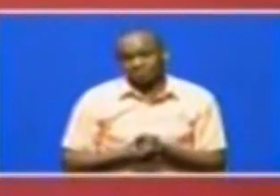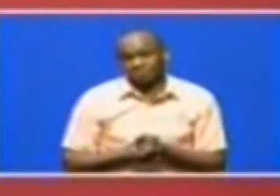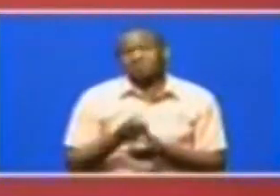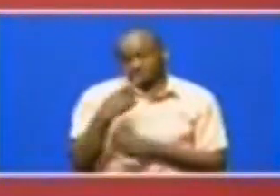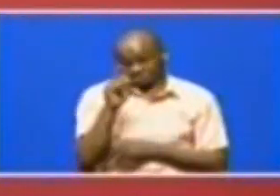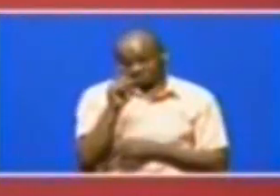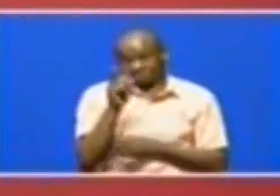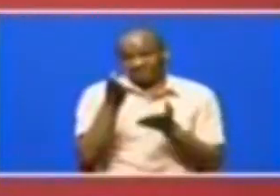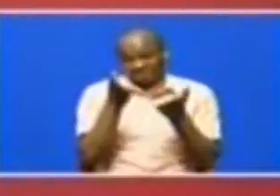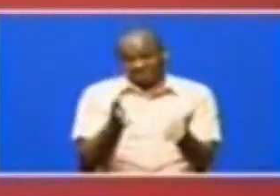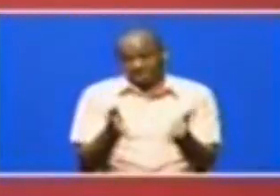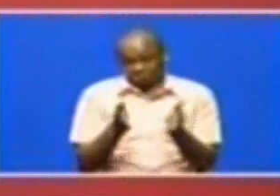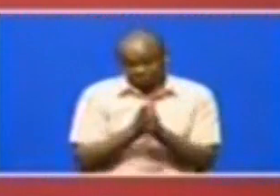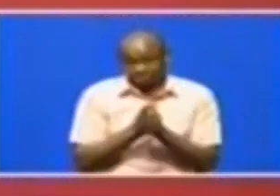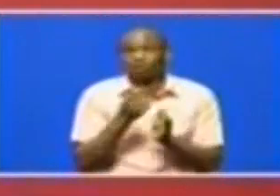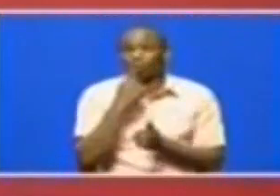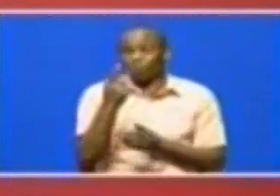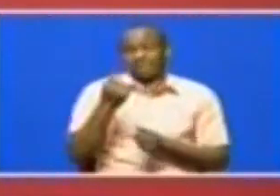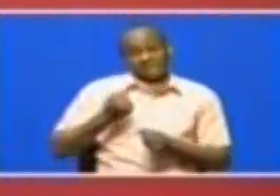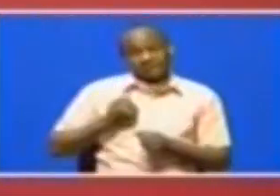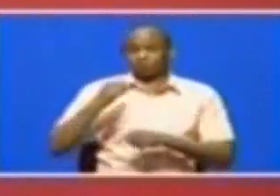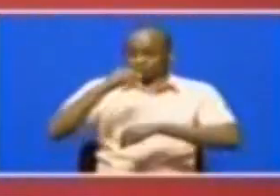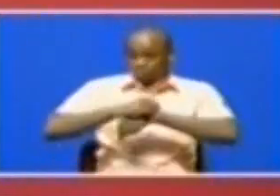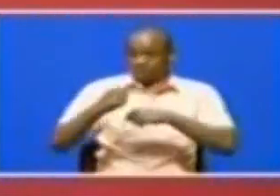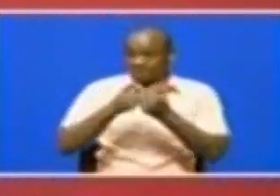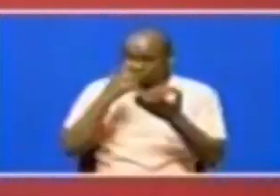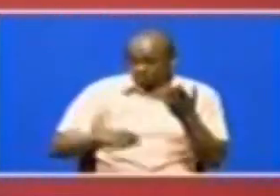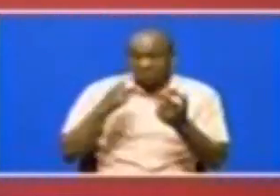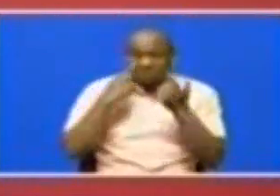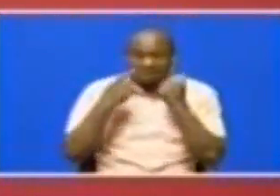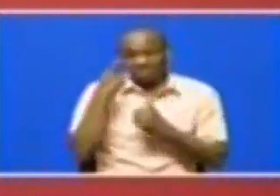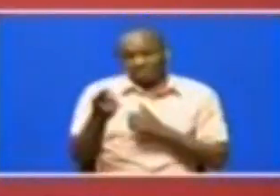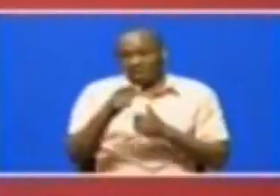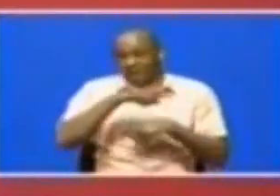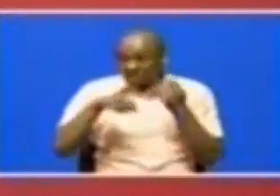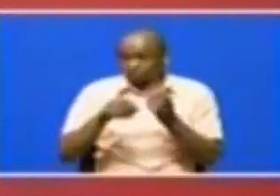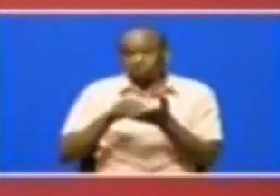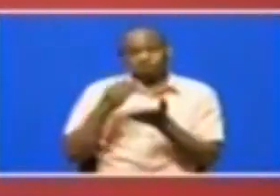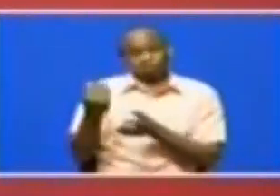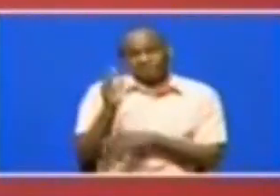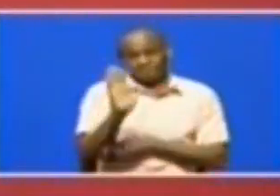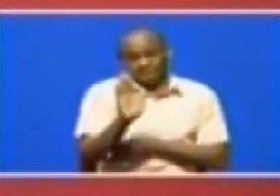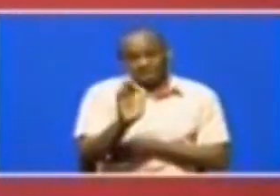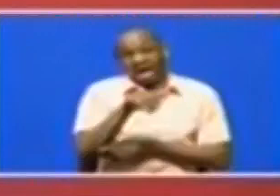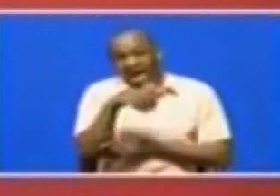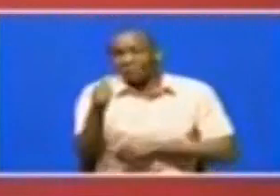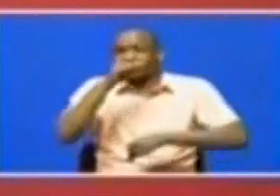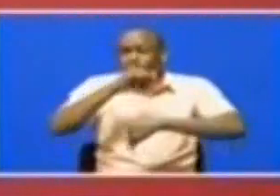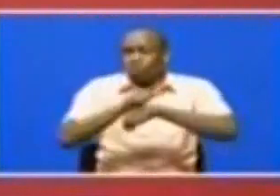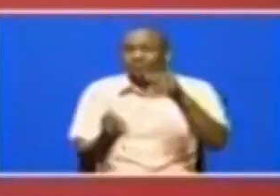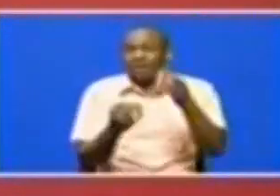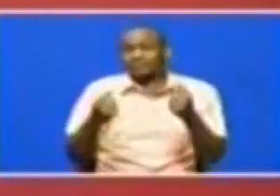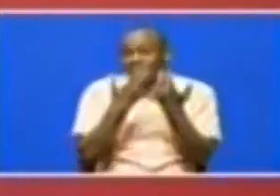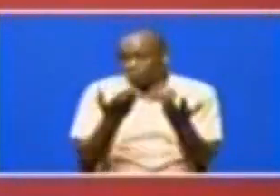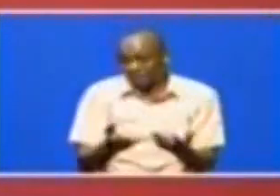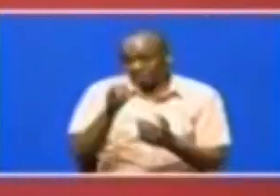Right, and as parents of the Moi Girls School in Nairobi were agonizing over the fate of their children, another school fire erupted